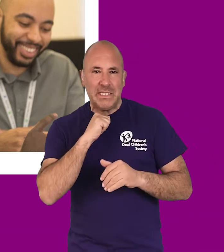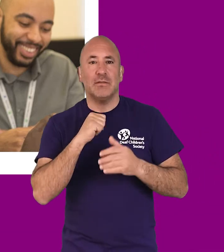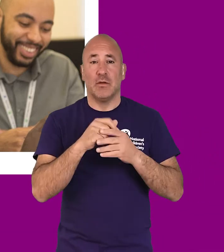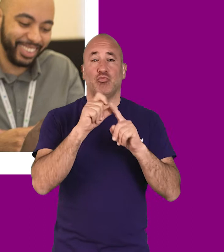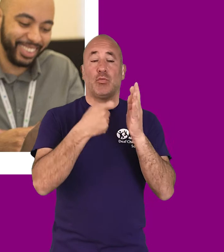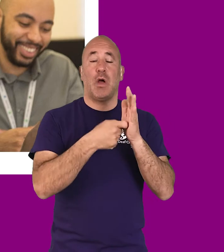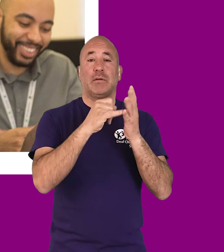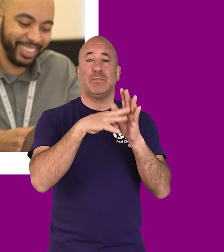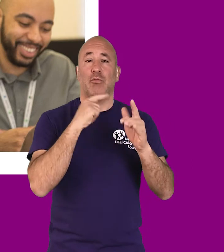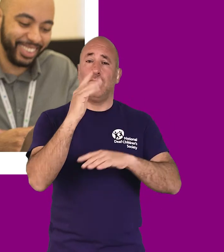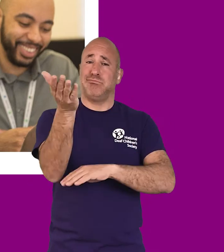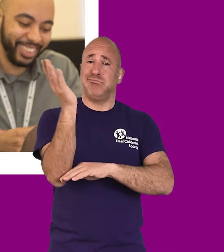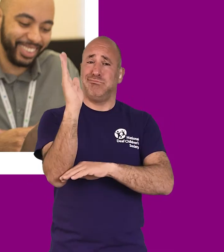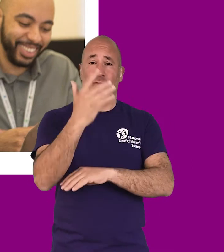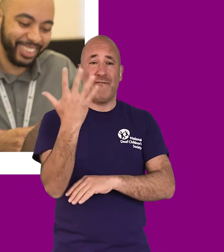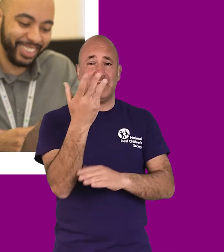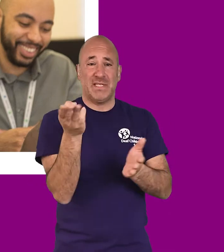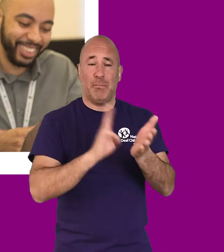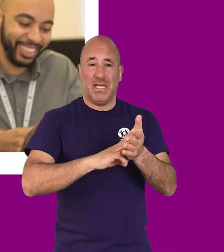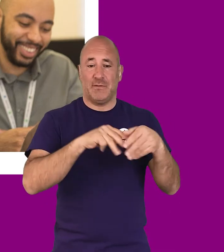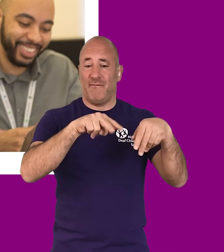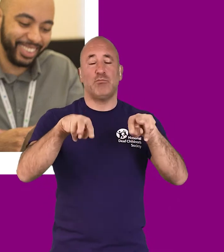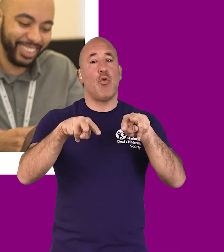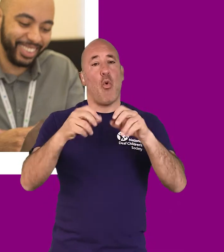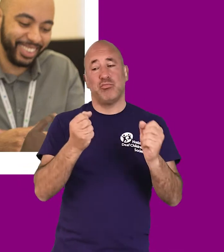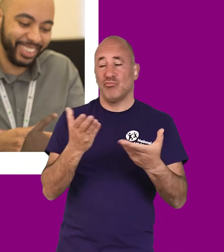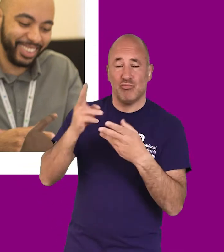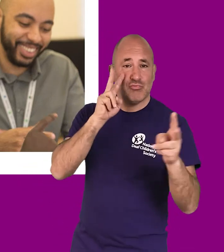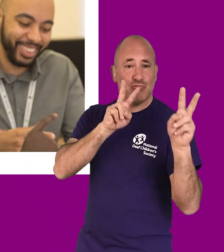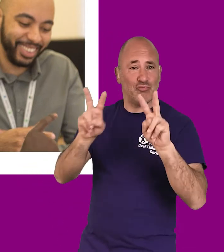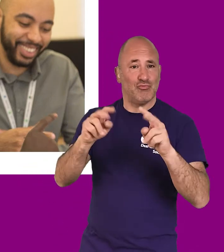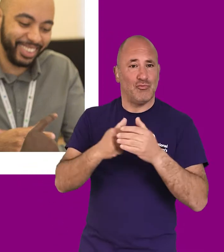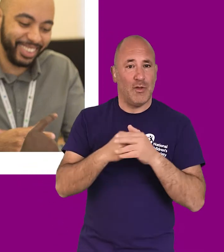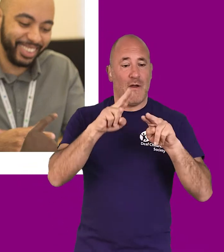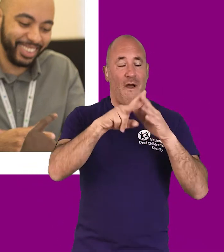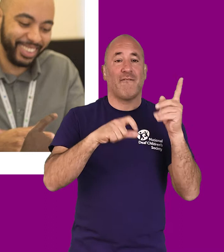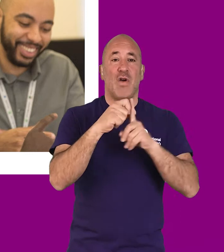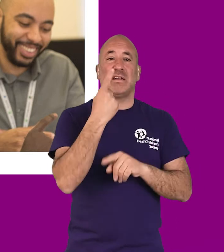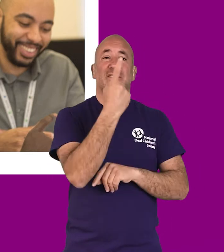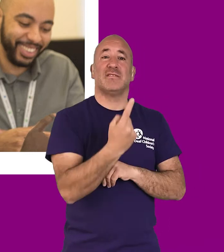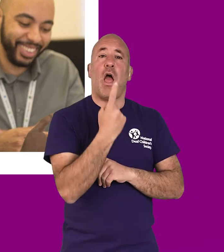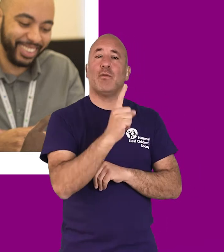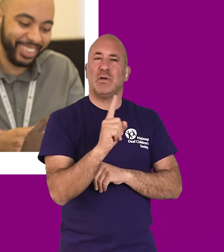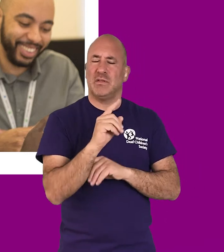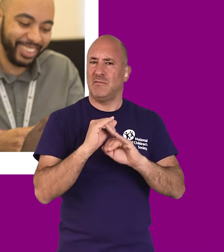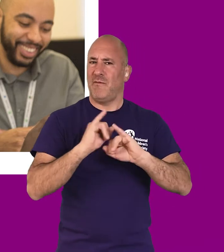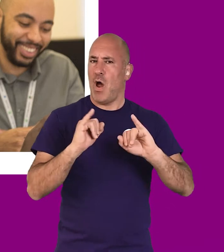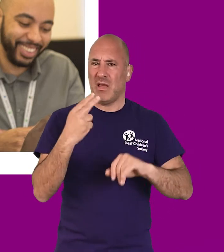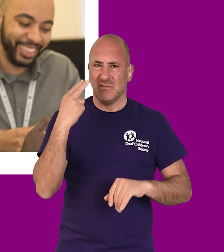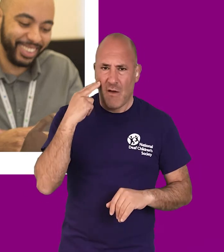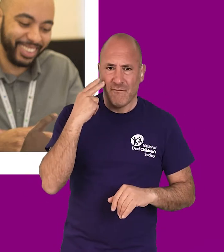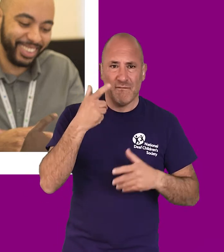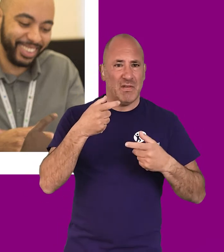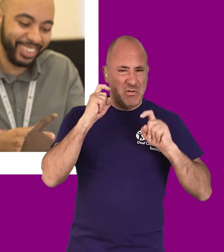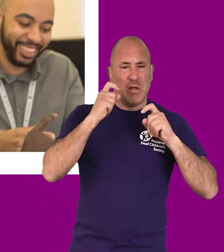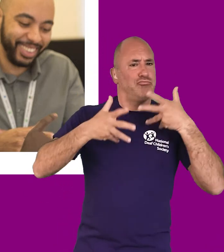presentation. Fred is severely deaf, uses hearing aids and does not sign. He relies on lip reading and